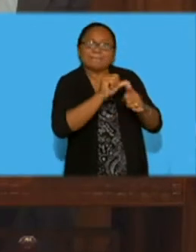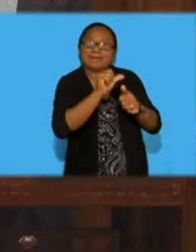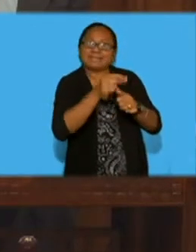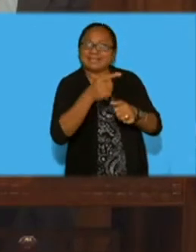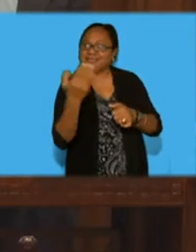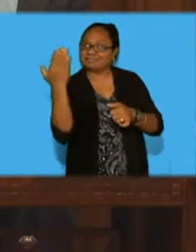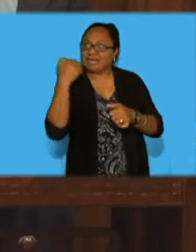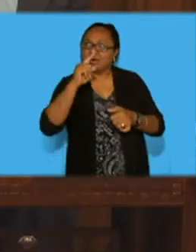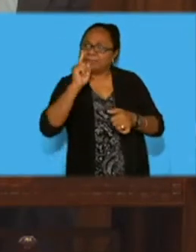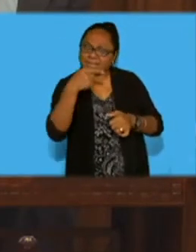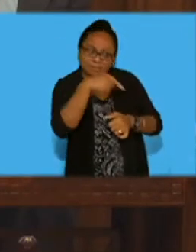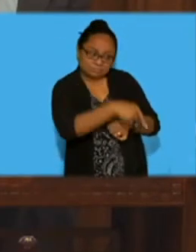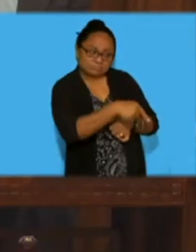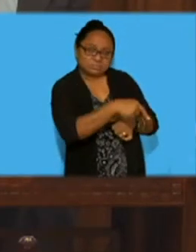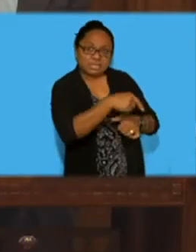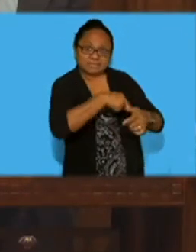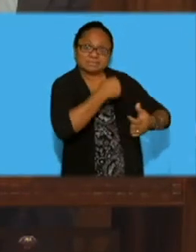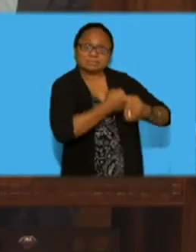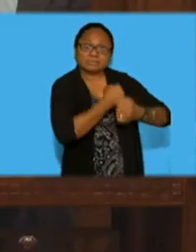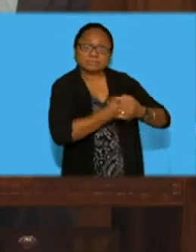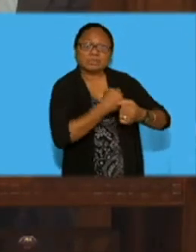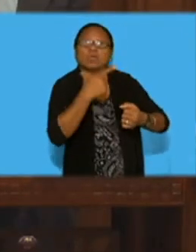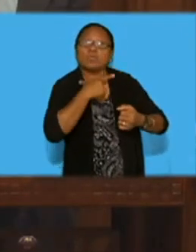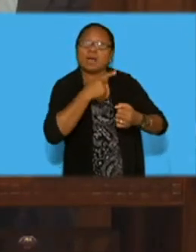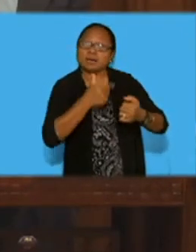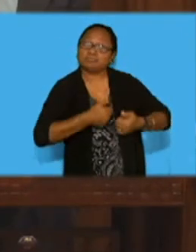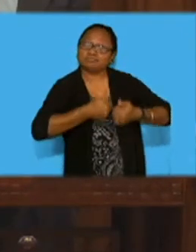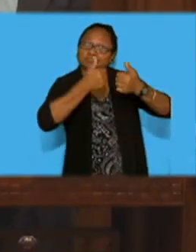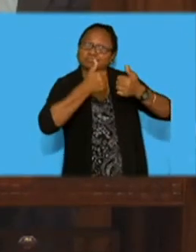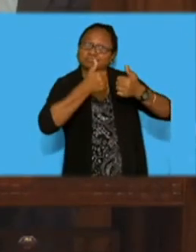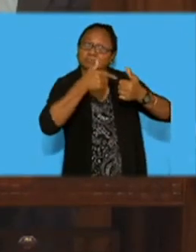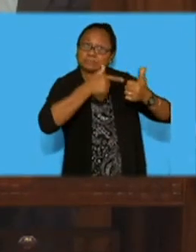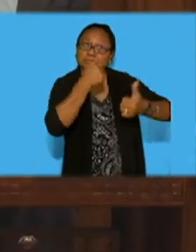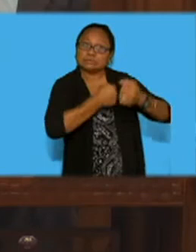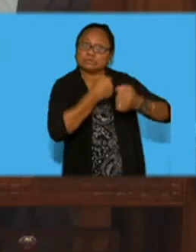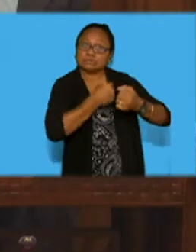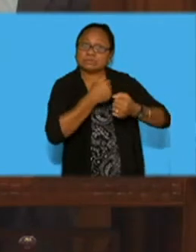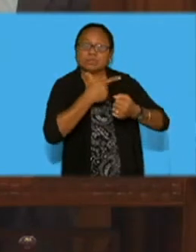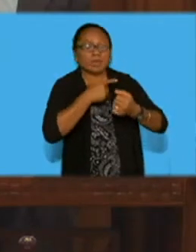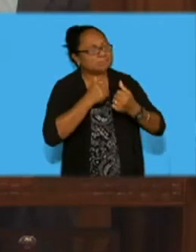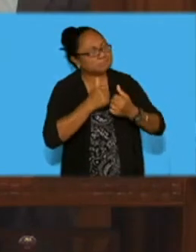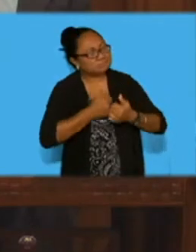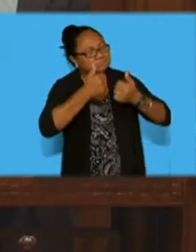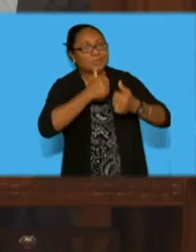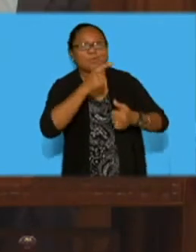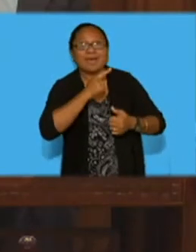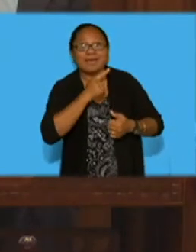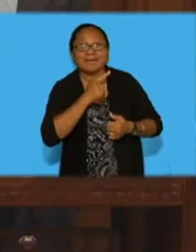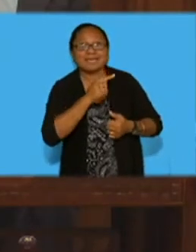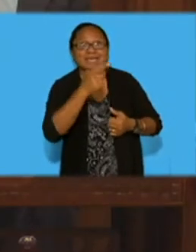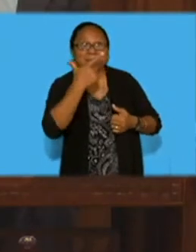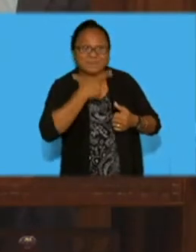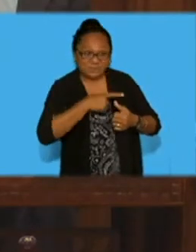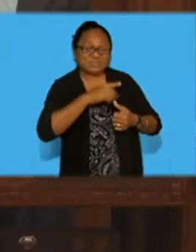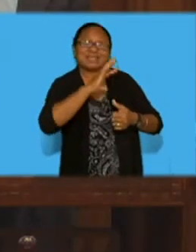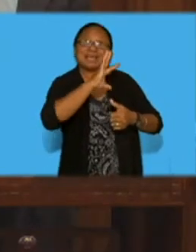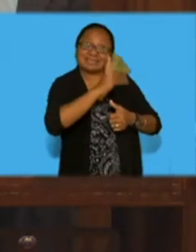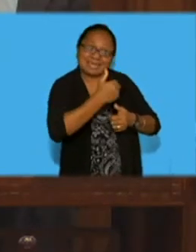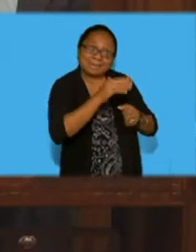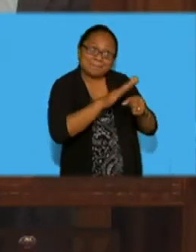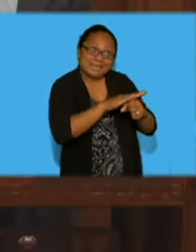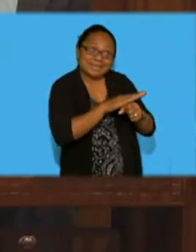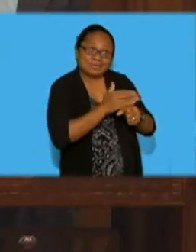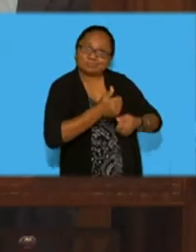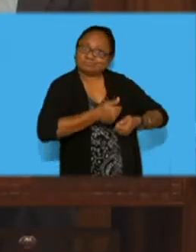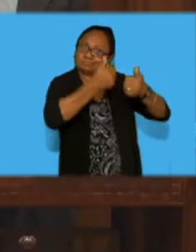case, remarkably, the major achievement of this researchers is that not only they have developed a more superior